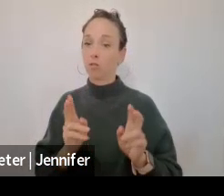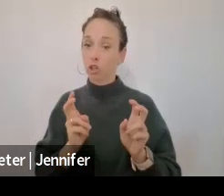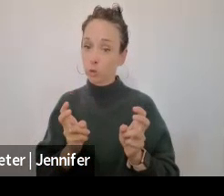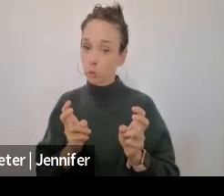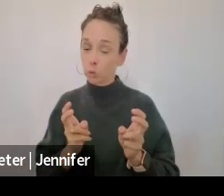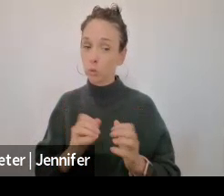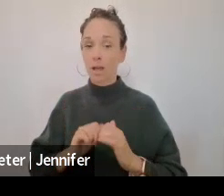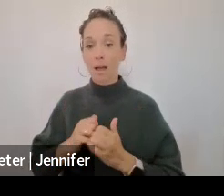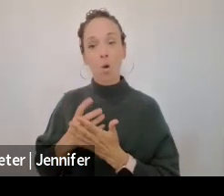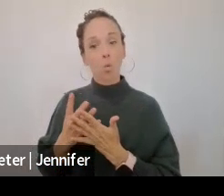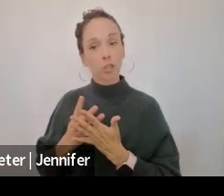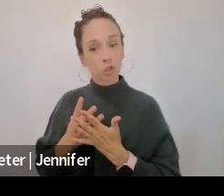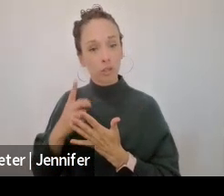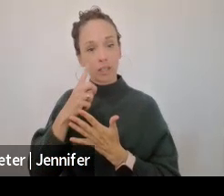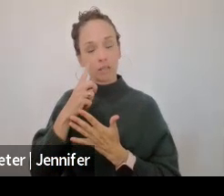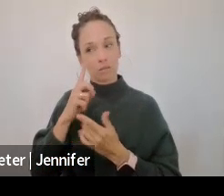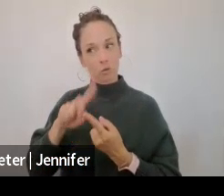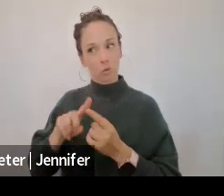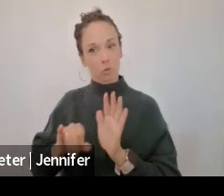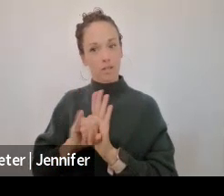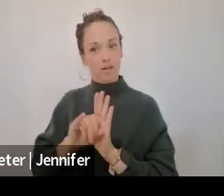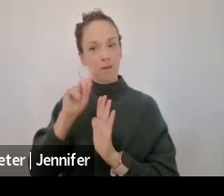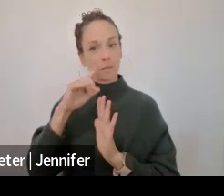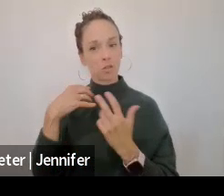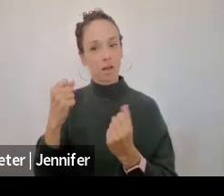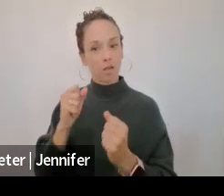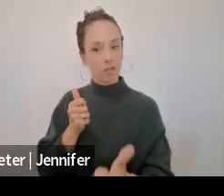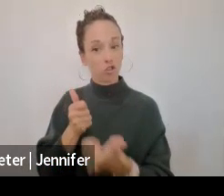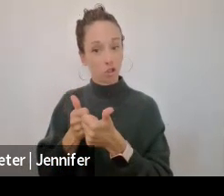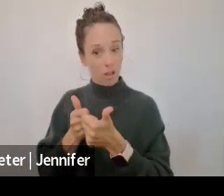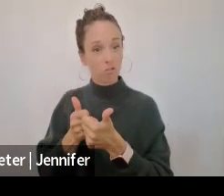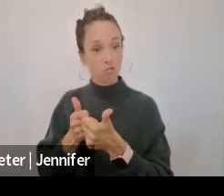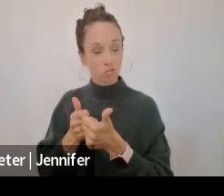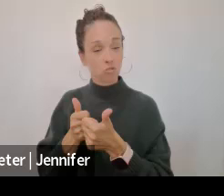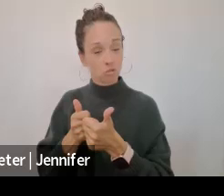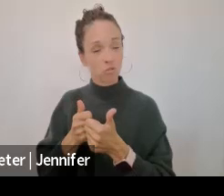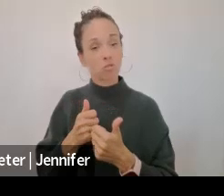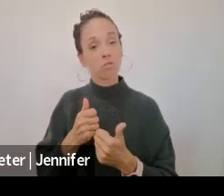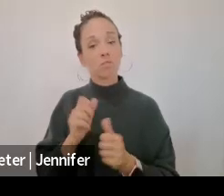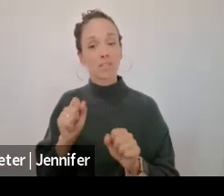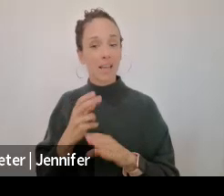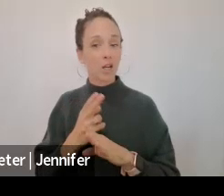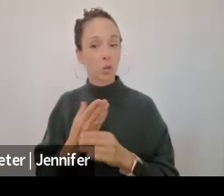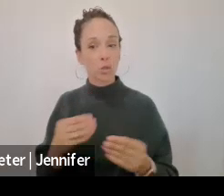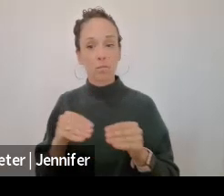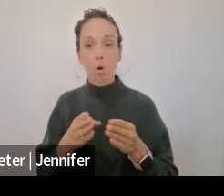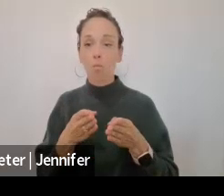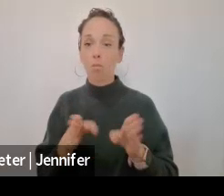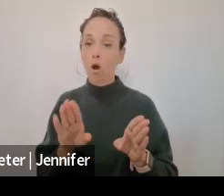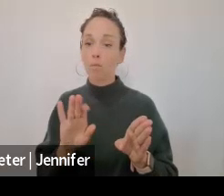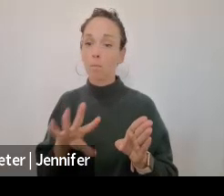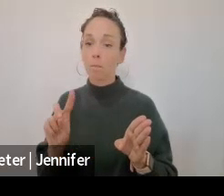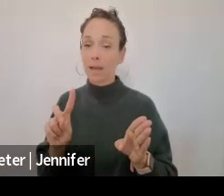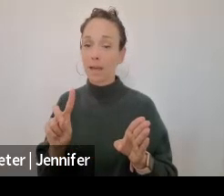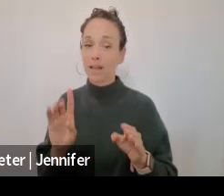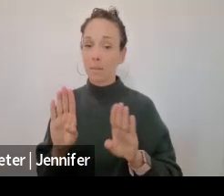can screen to identify mental health challenges using more broadband behavioral screening